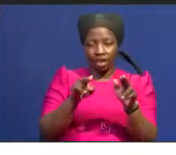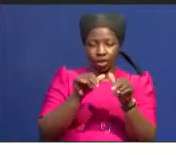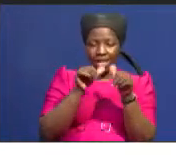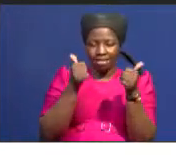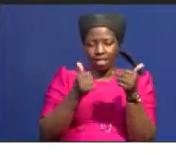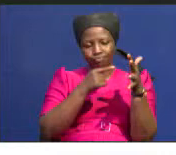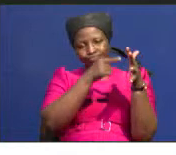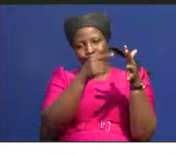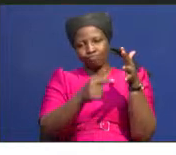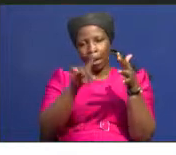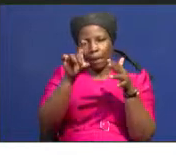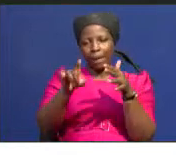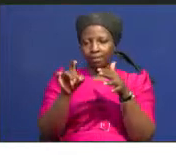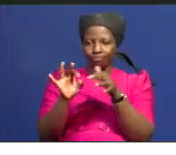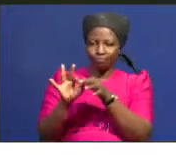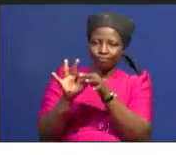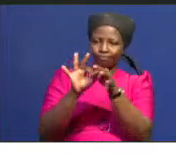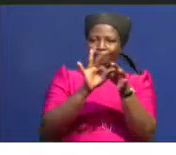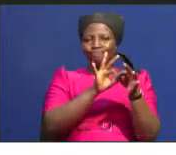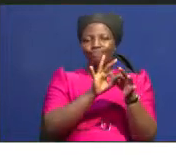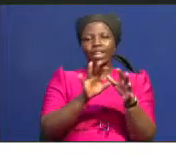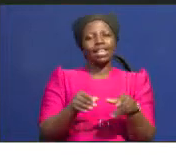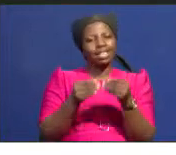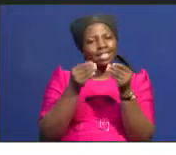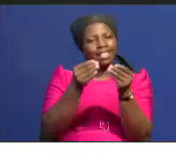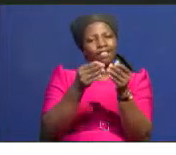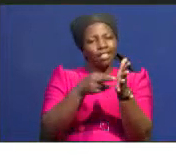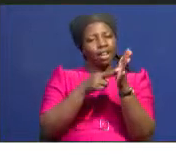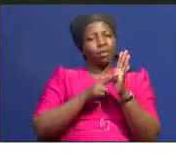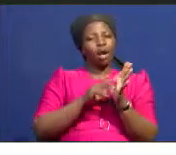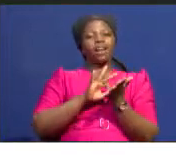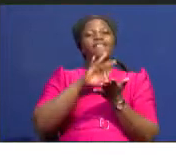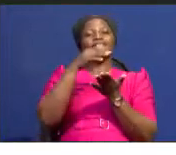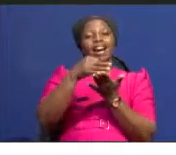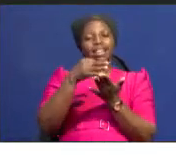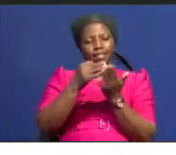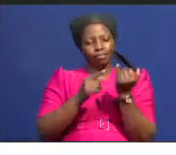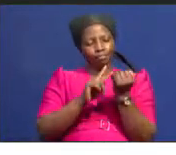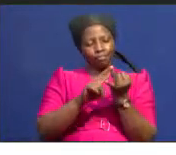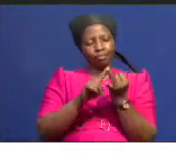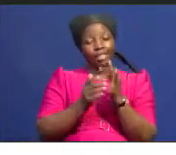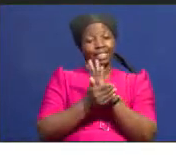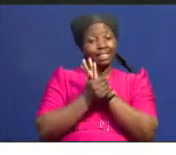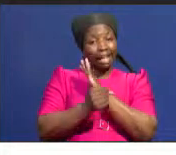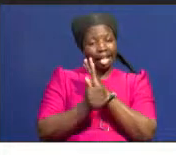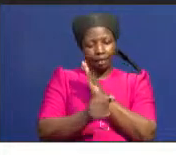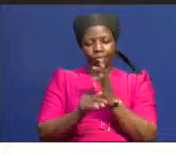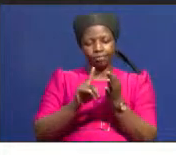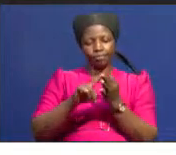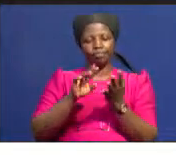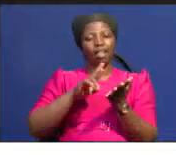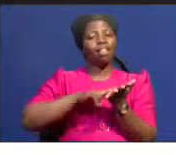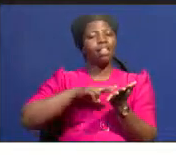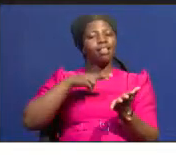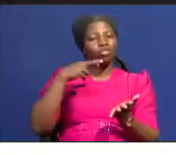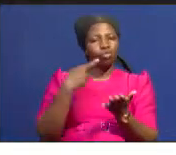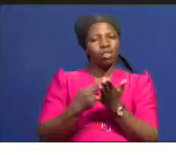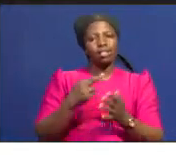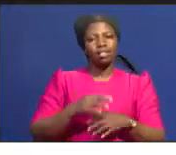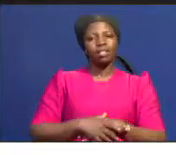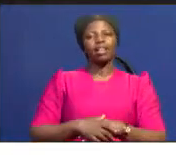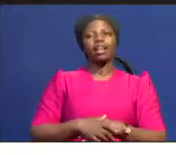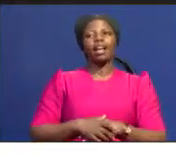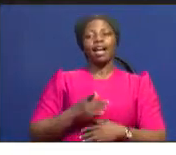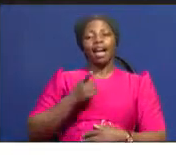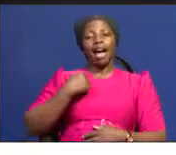come together to provide the necessary funding, expertise, and resources. We have